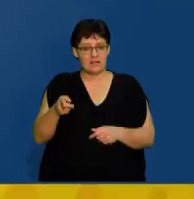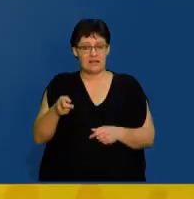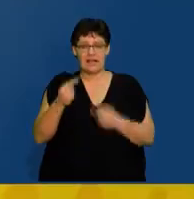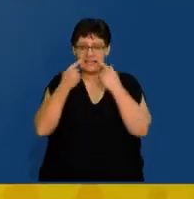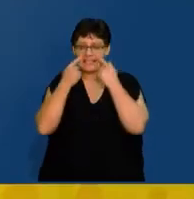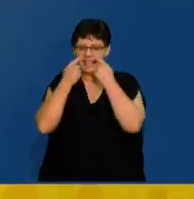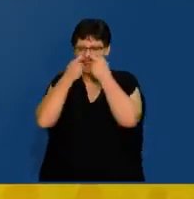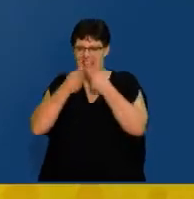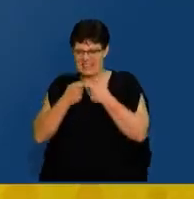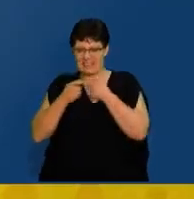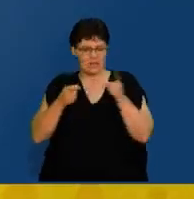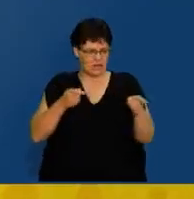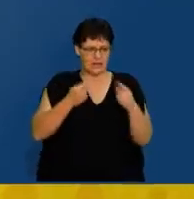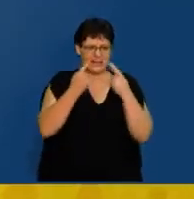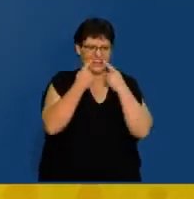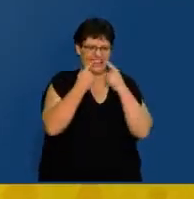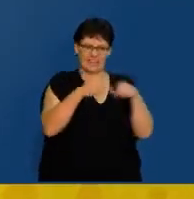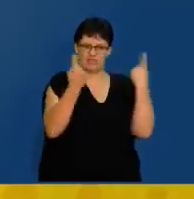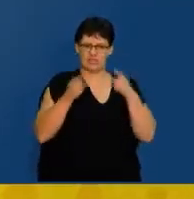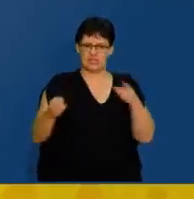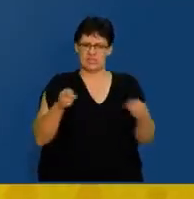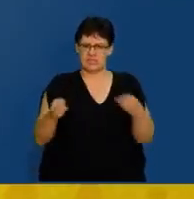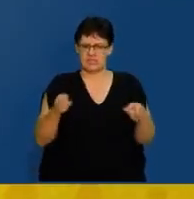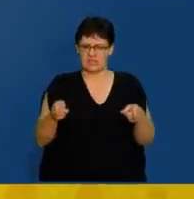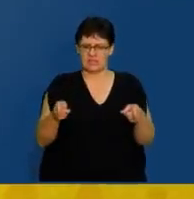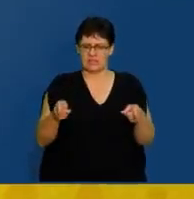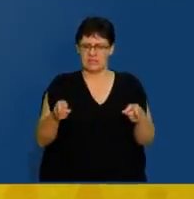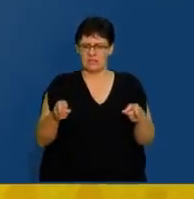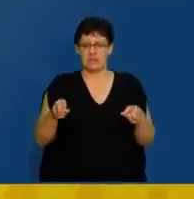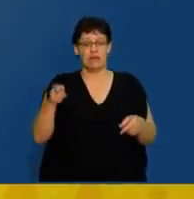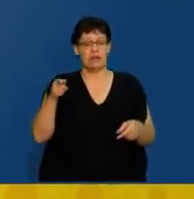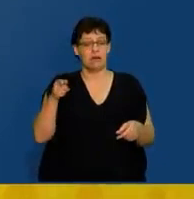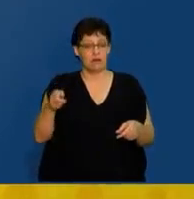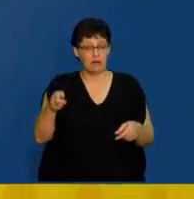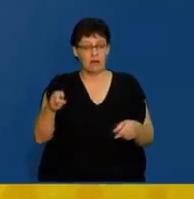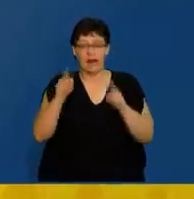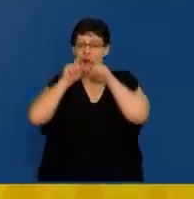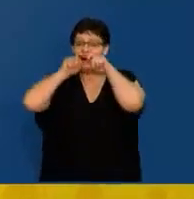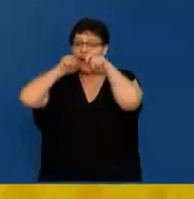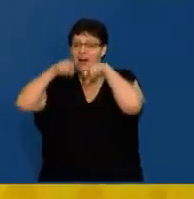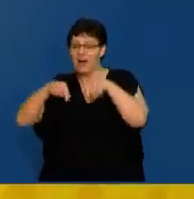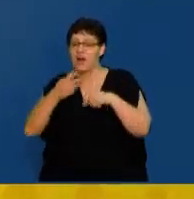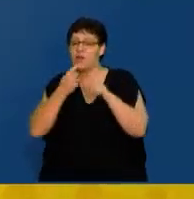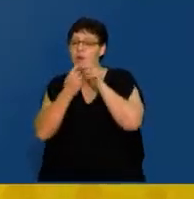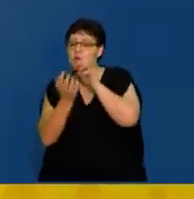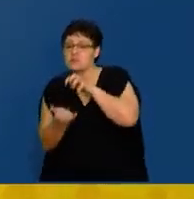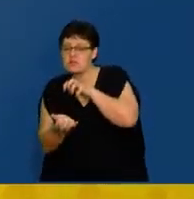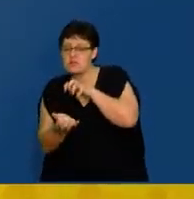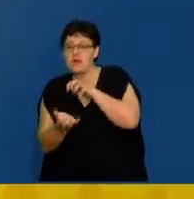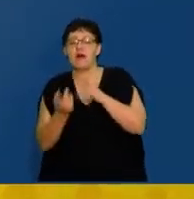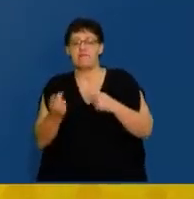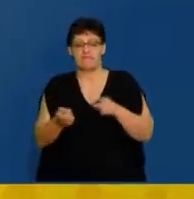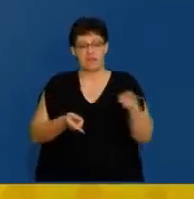are significantly different. We know that one has a significantly protruding lower jaw, whereas